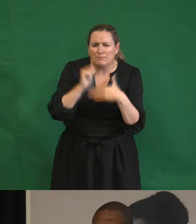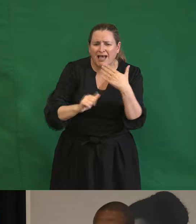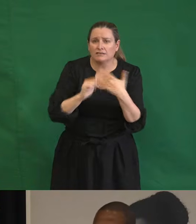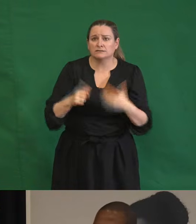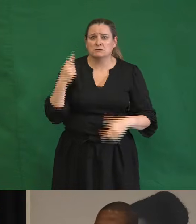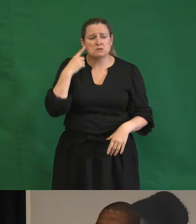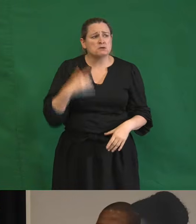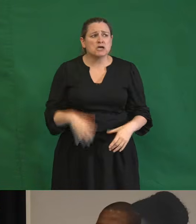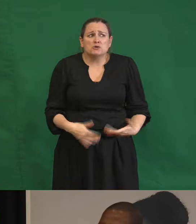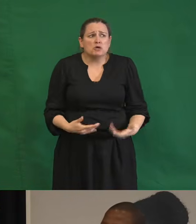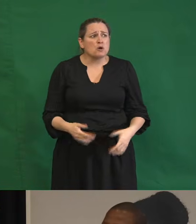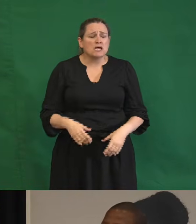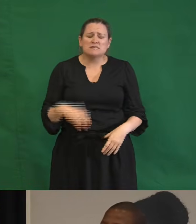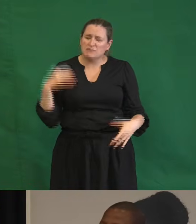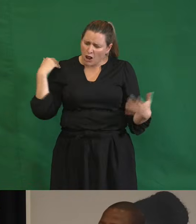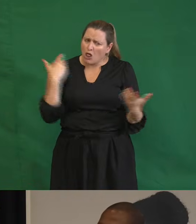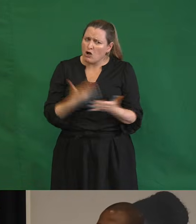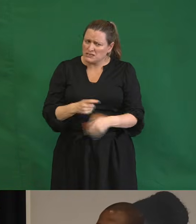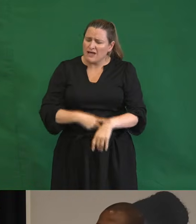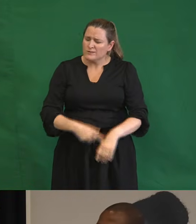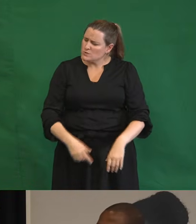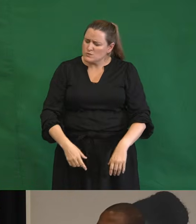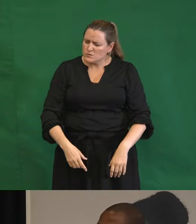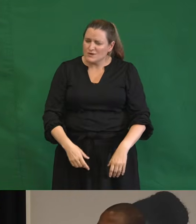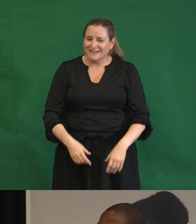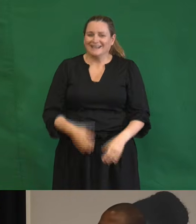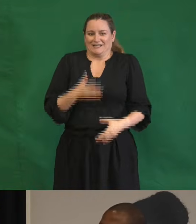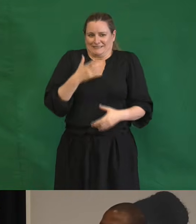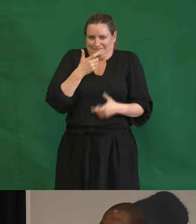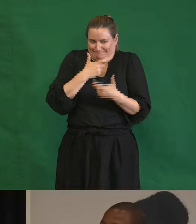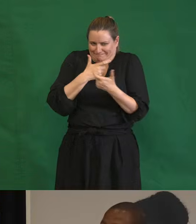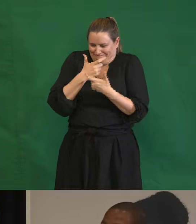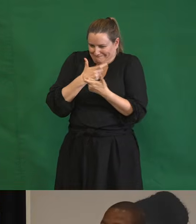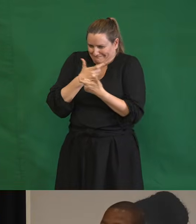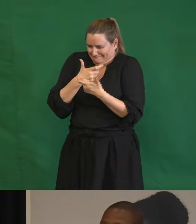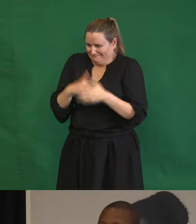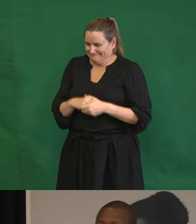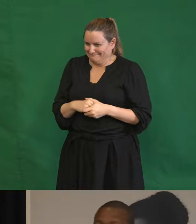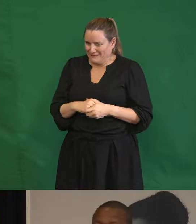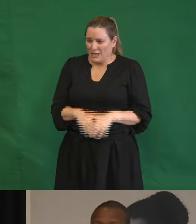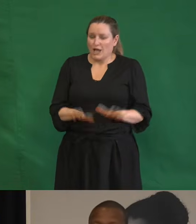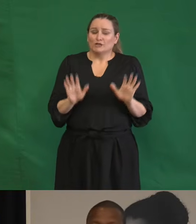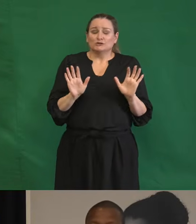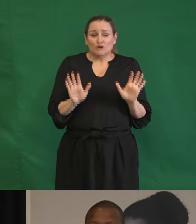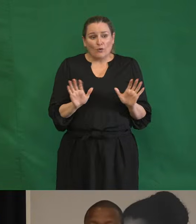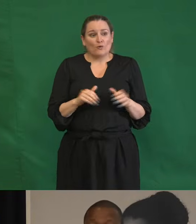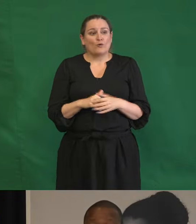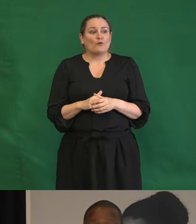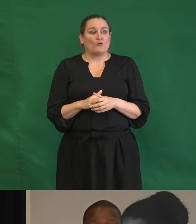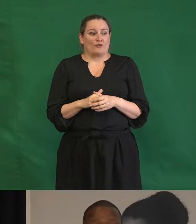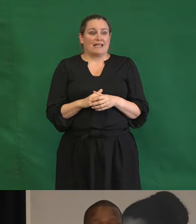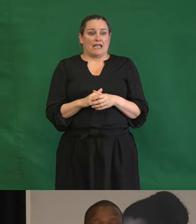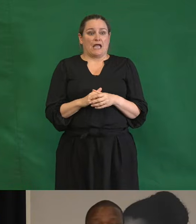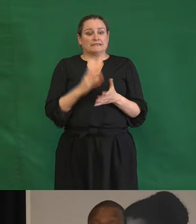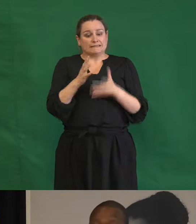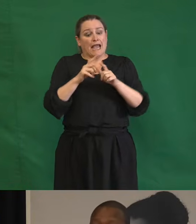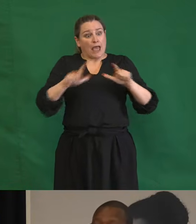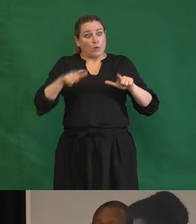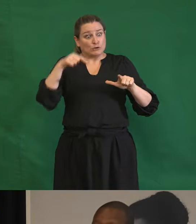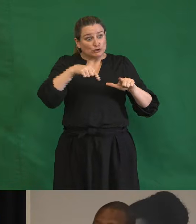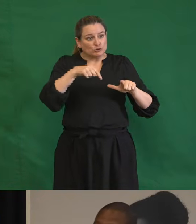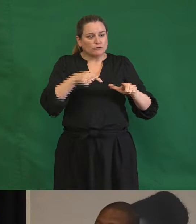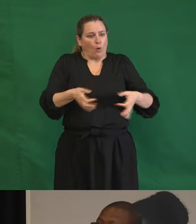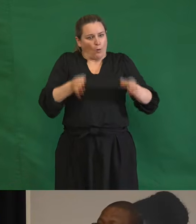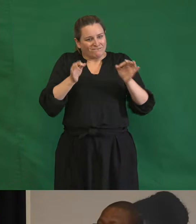Because we learned last year that SASL has been officially gazetted as an official language.